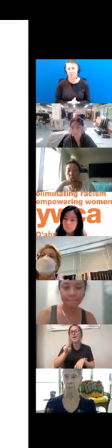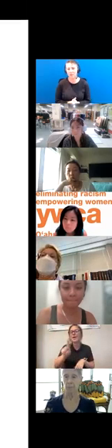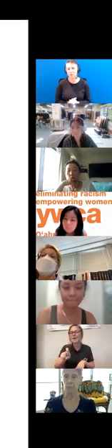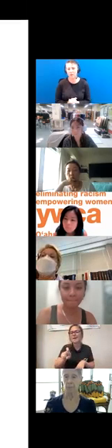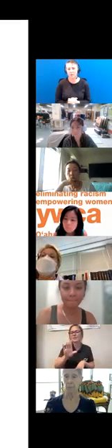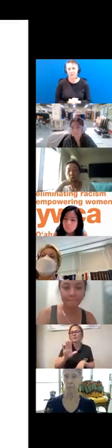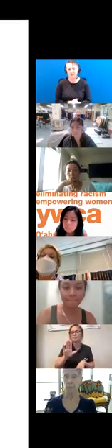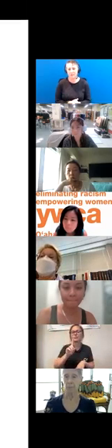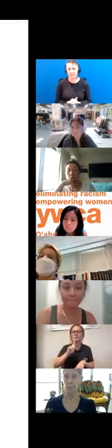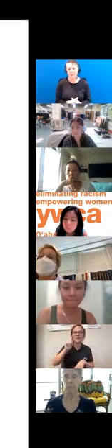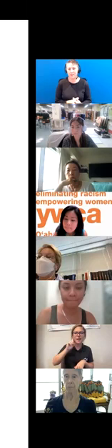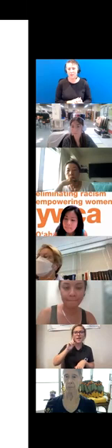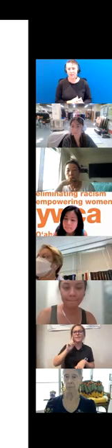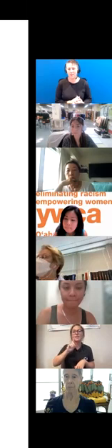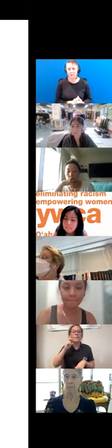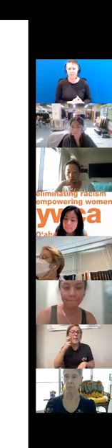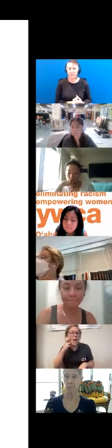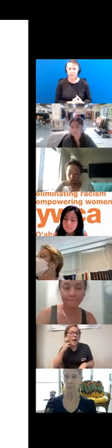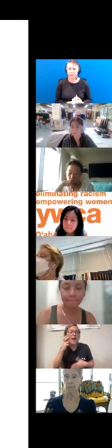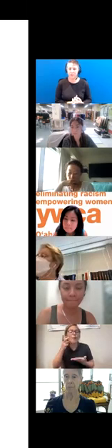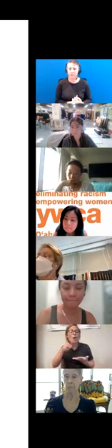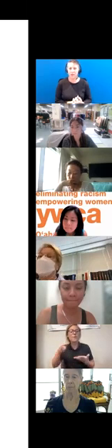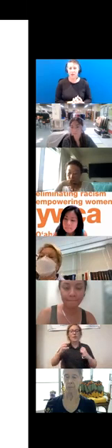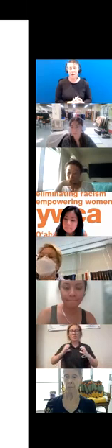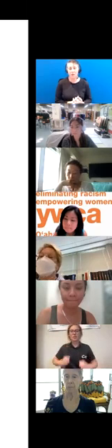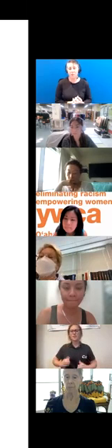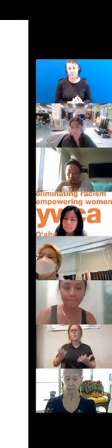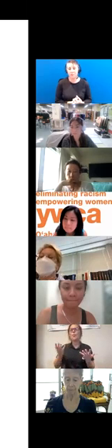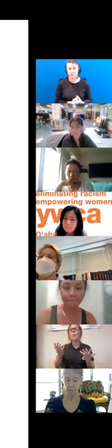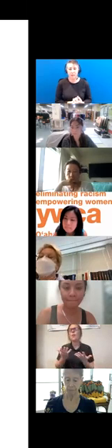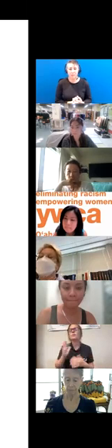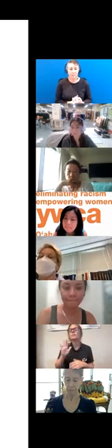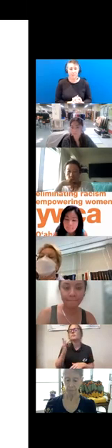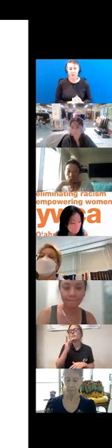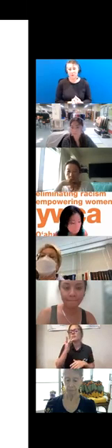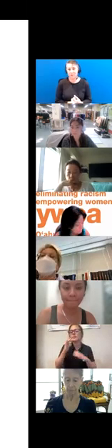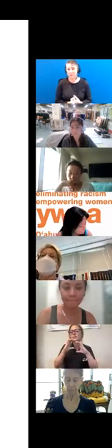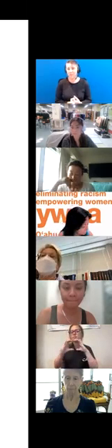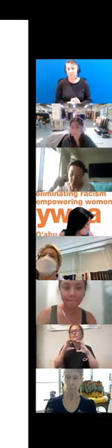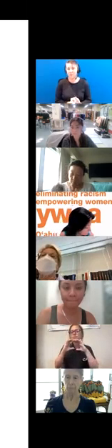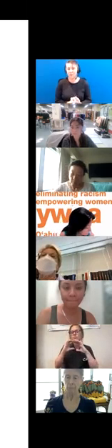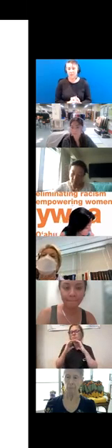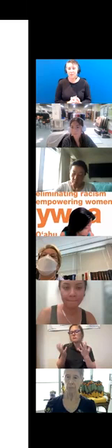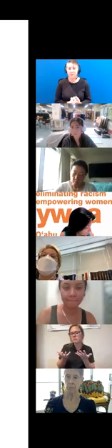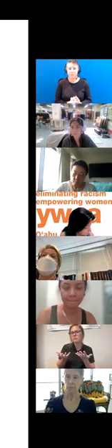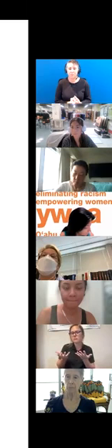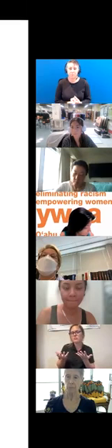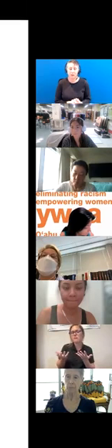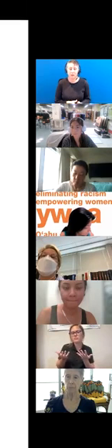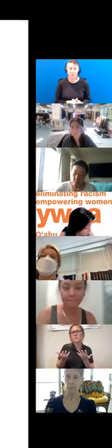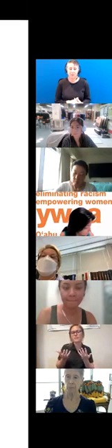There's not one systematic way that everyone follows. Also, deaf, blind people or hard of hearing people, they